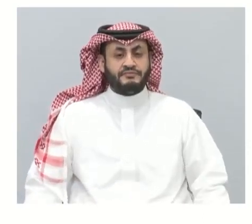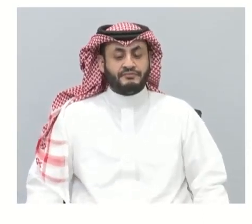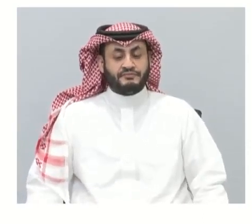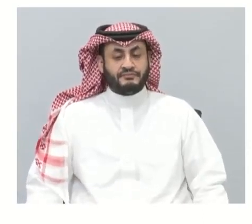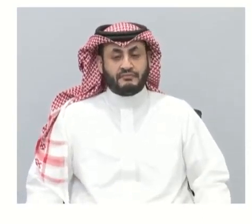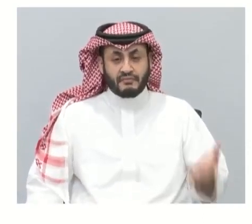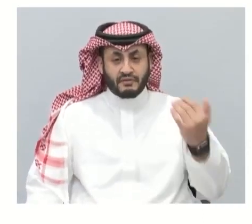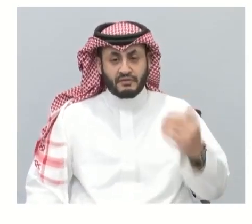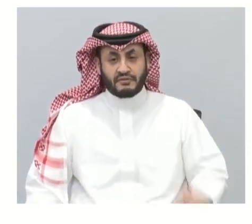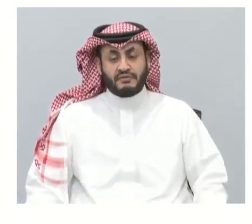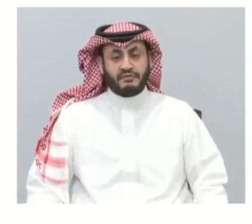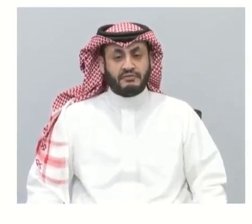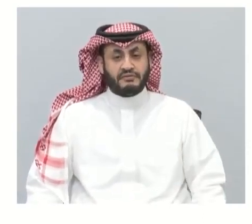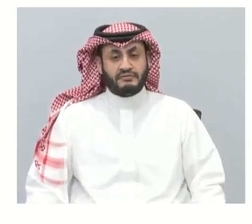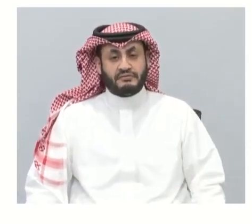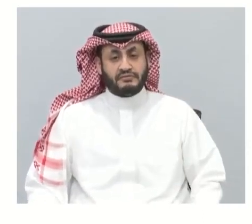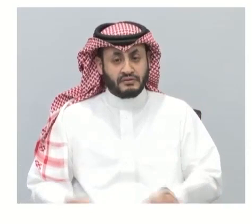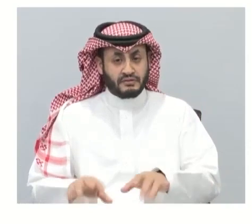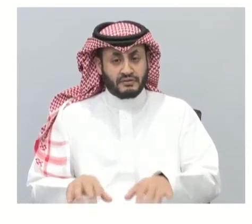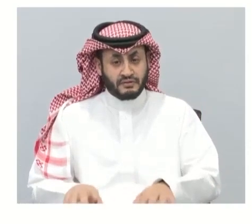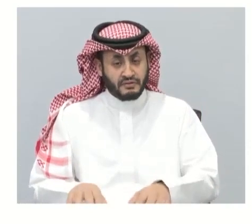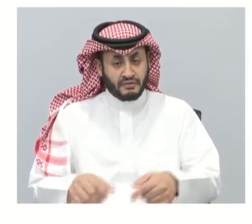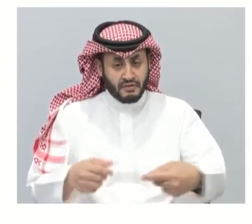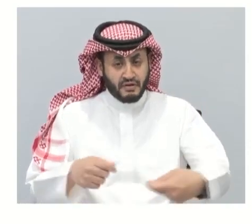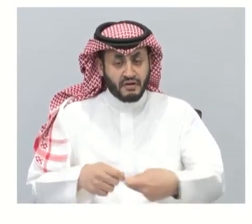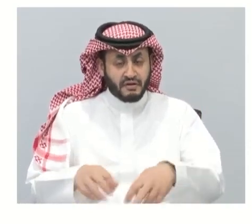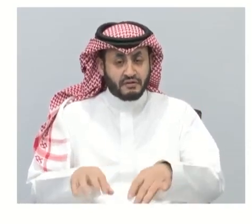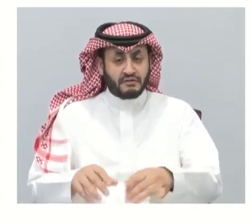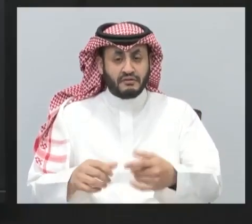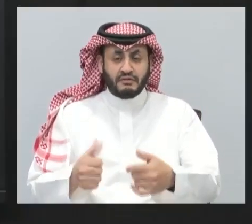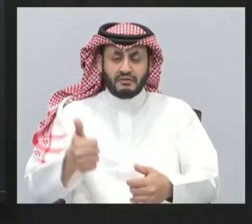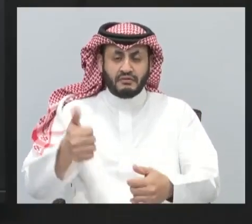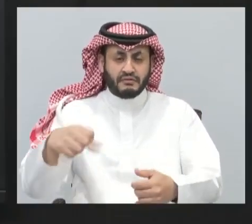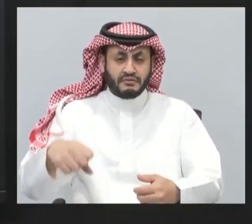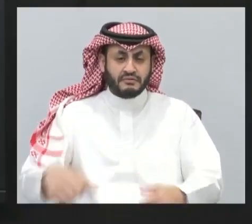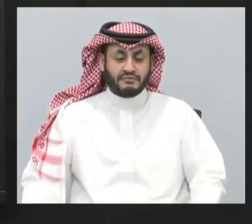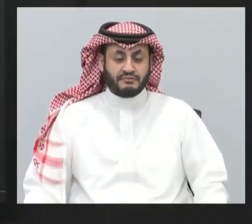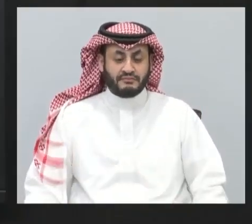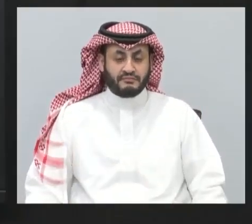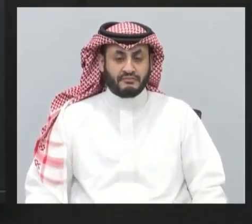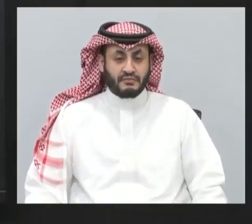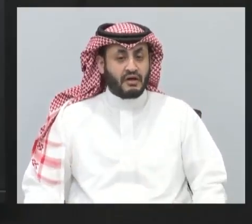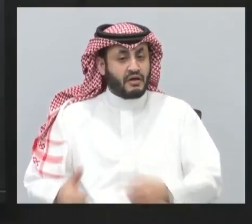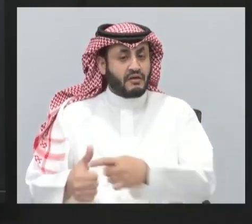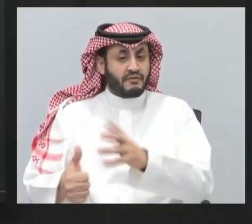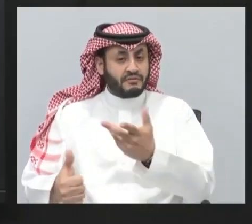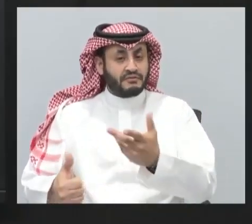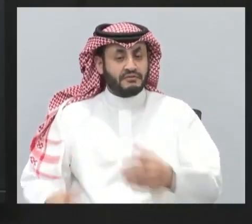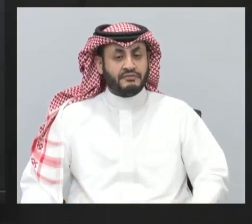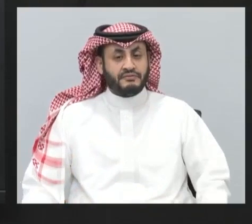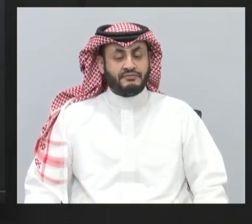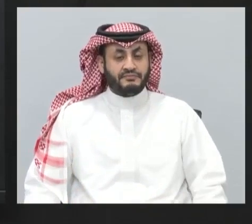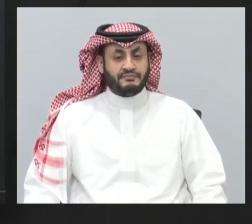said that we log and surf the internet using our computers. Now, what are the good side about the